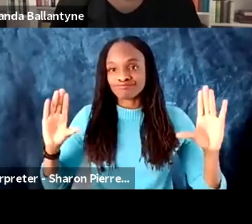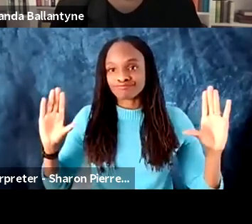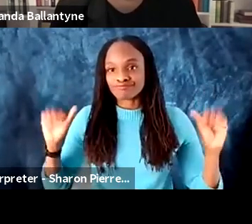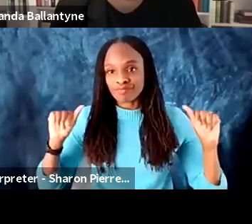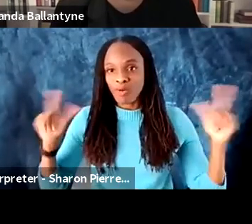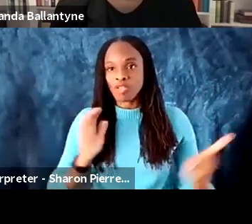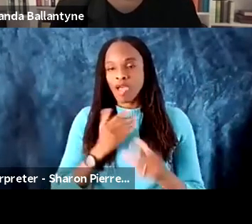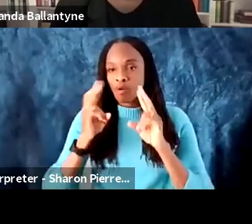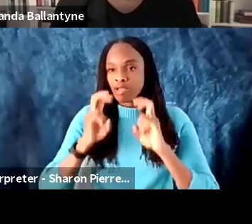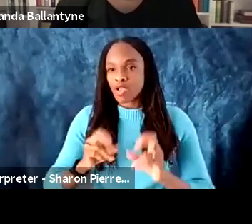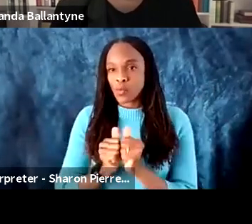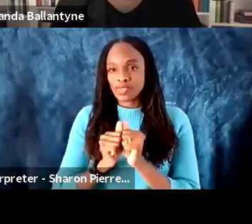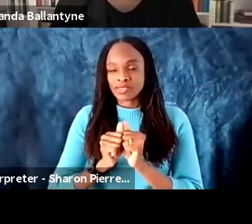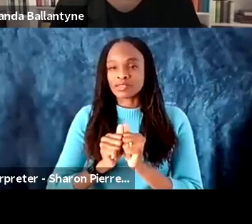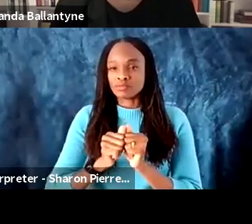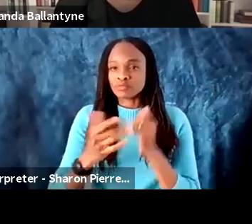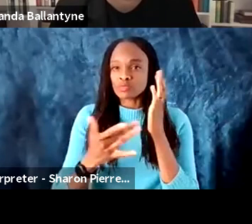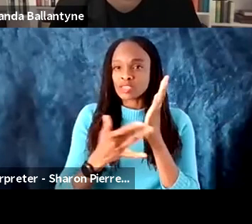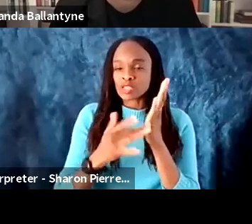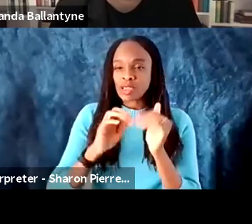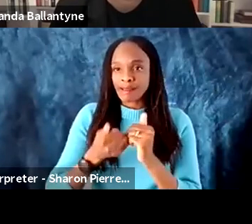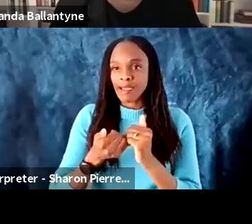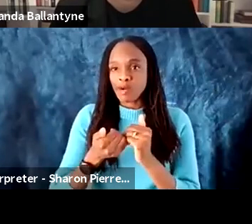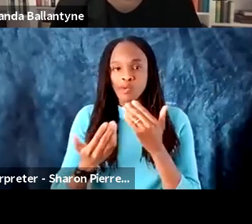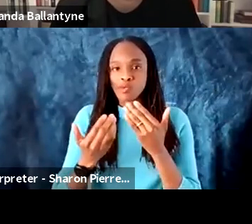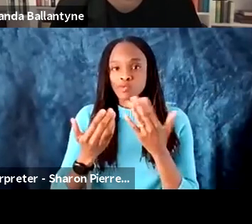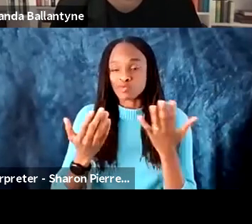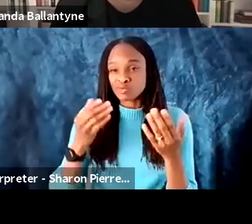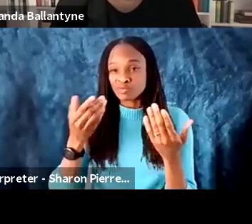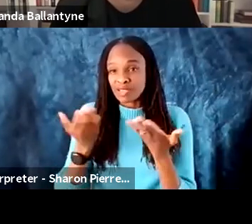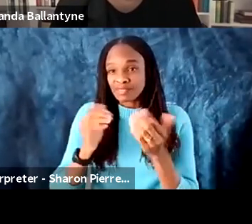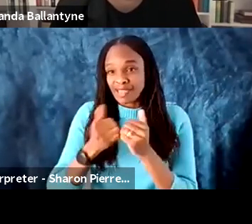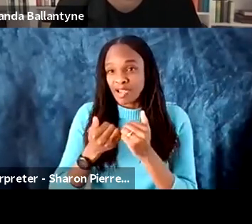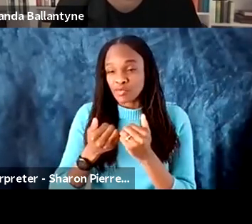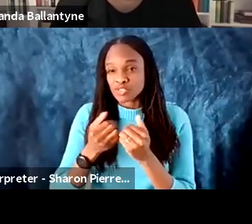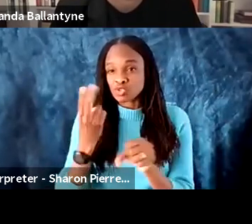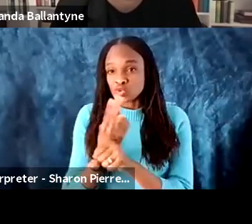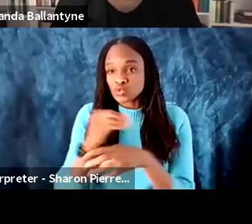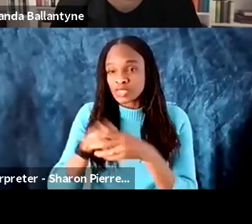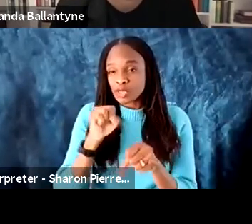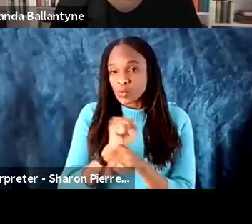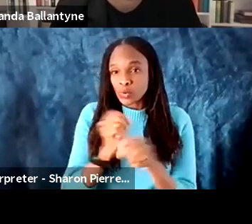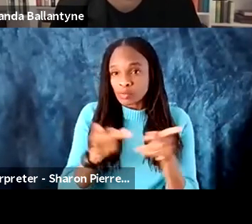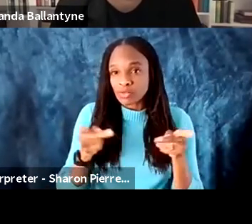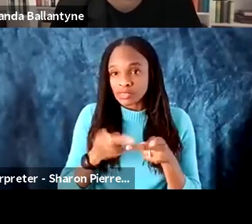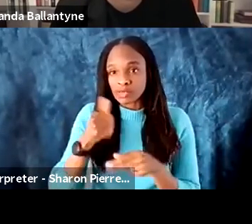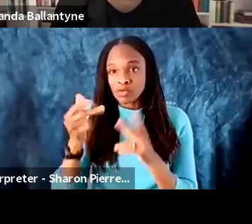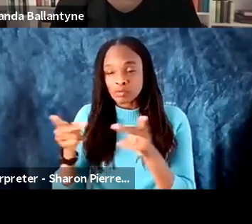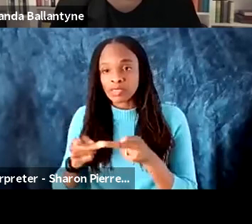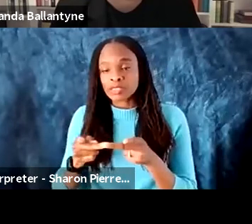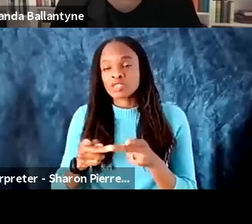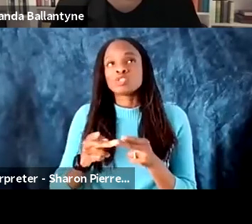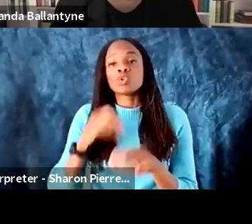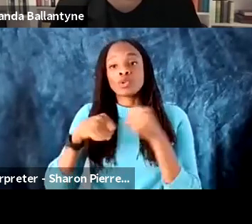around technology and the ways in which it's been implemented inside workplaces and other places. If we think back to say 2015, we were in